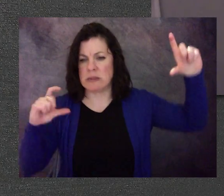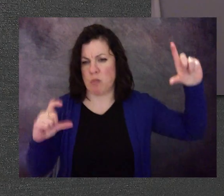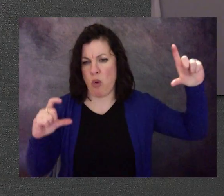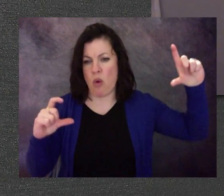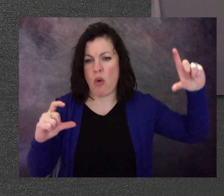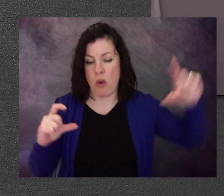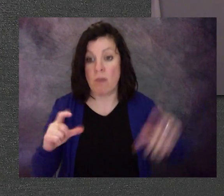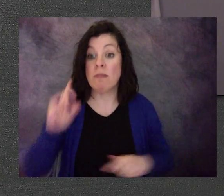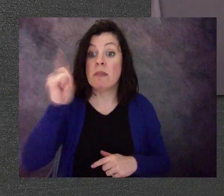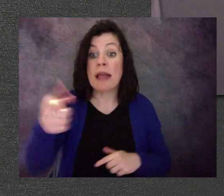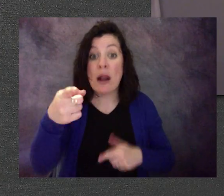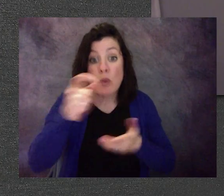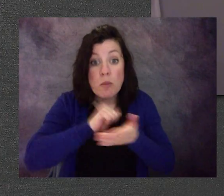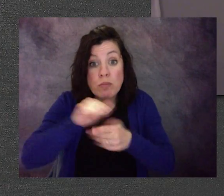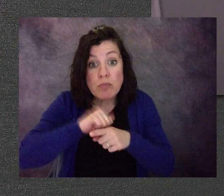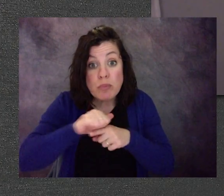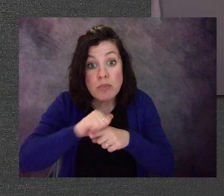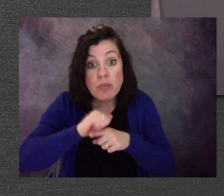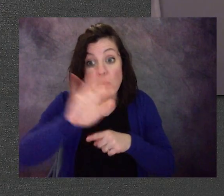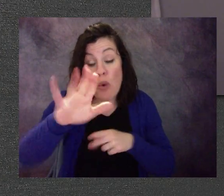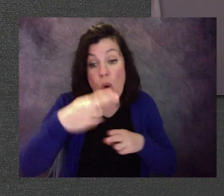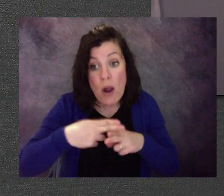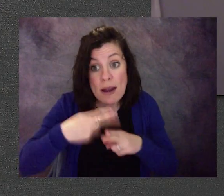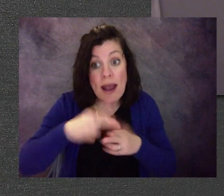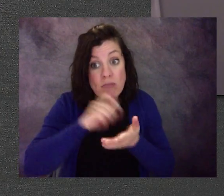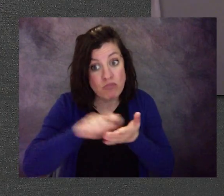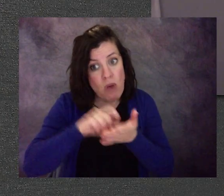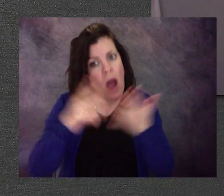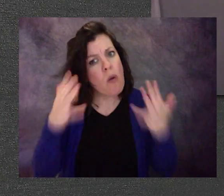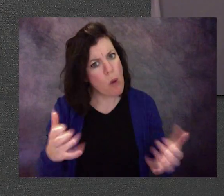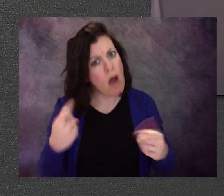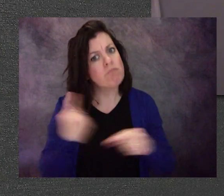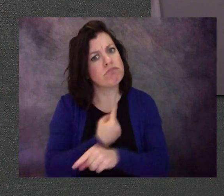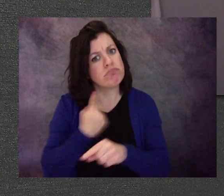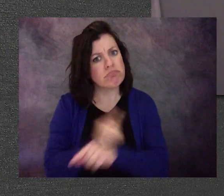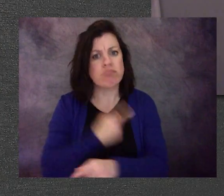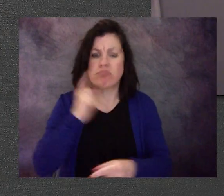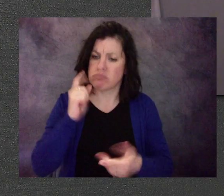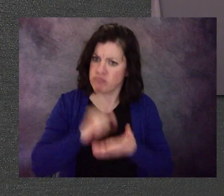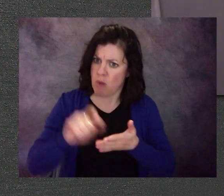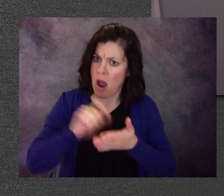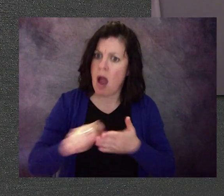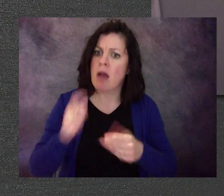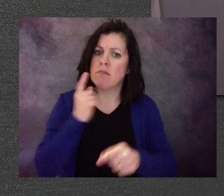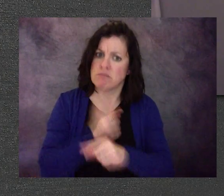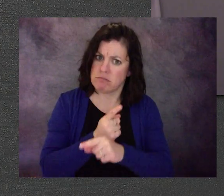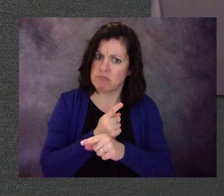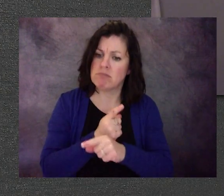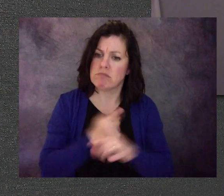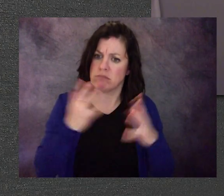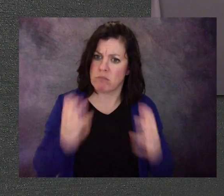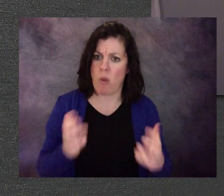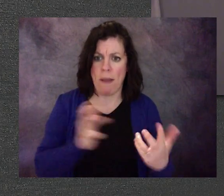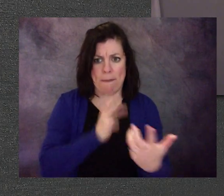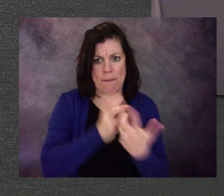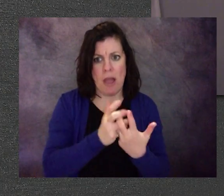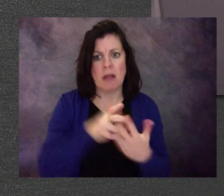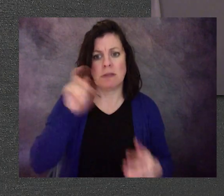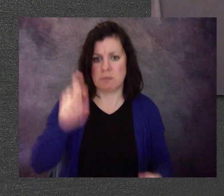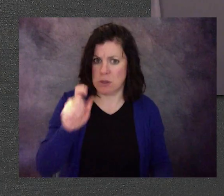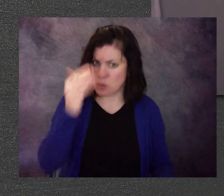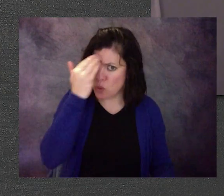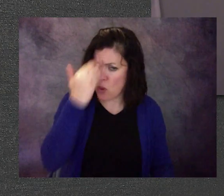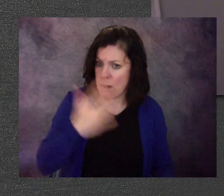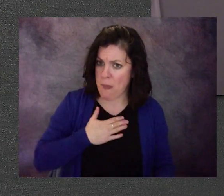or Clifford's name, I can write it the correct way, because that is the most important part. We need to know how to spell our names and how